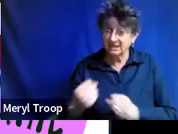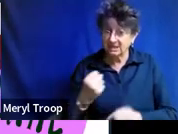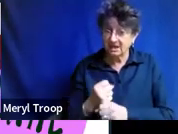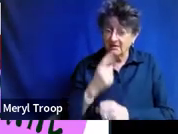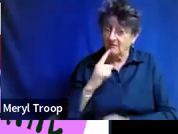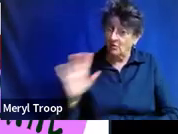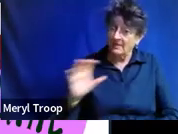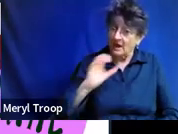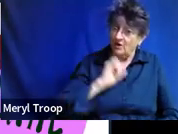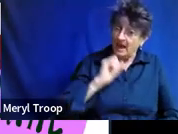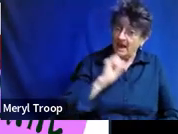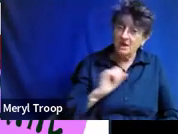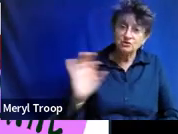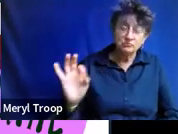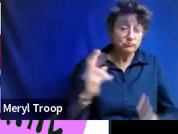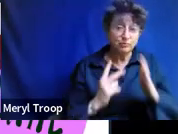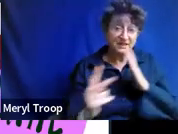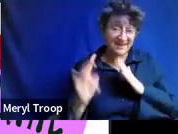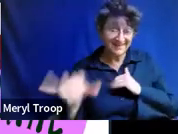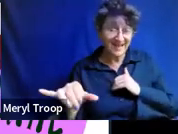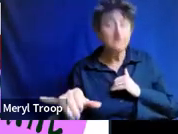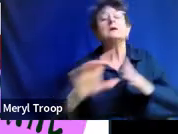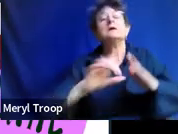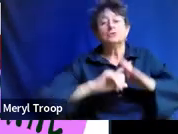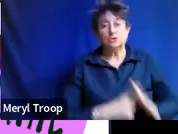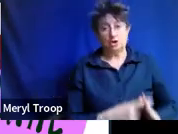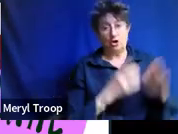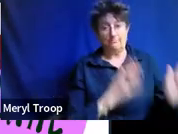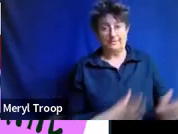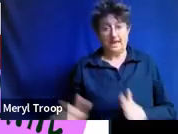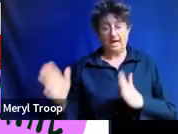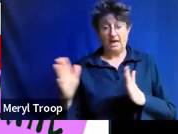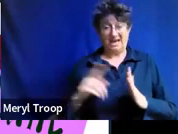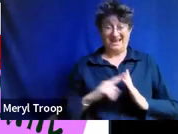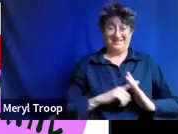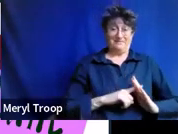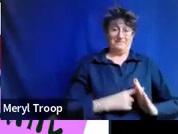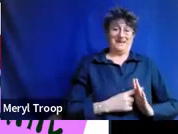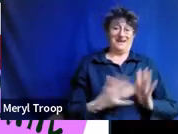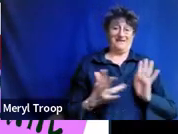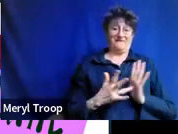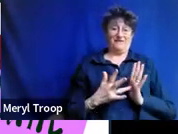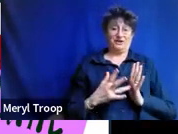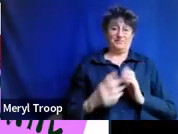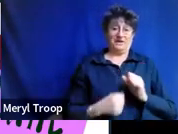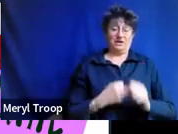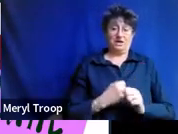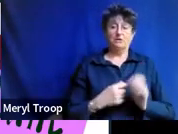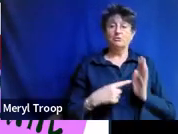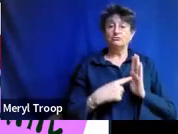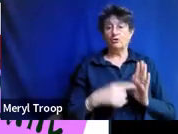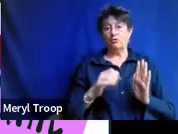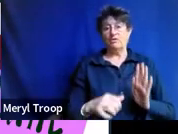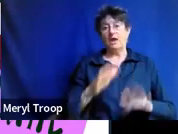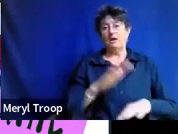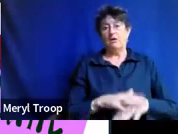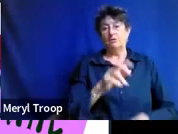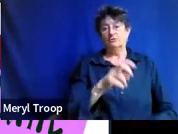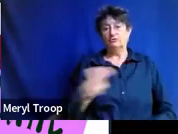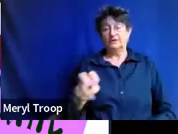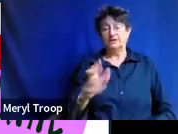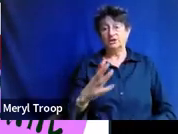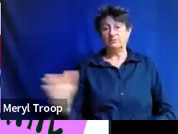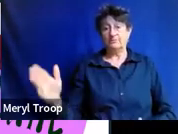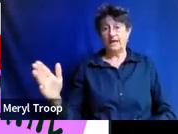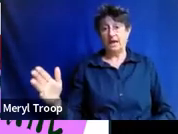age, then you would want to start that planning and show that on their transition plan as early as possible, and document in the